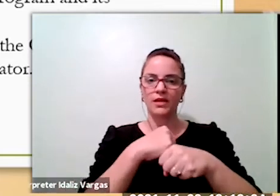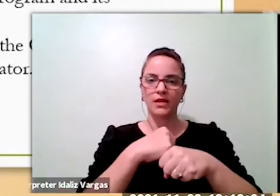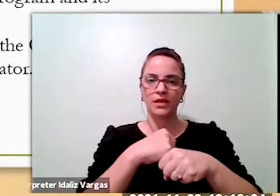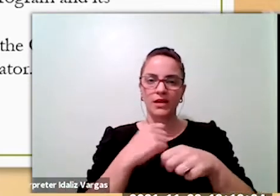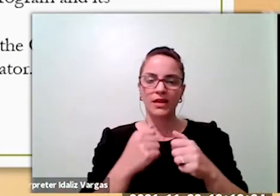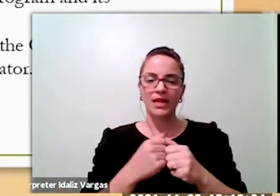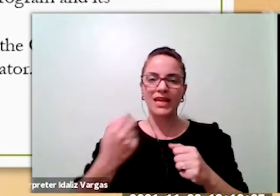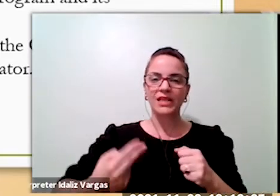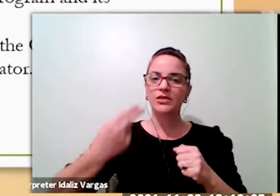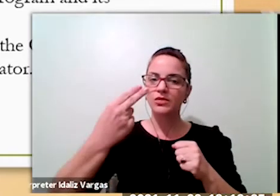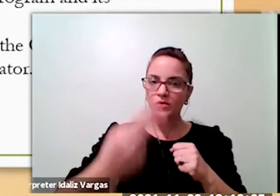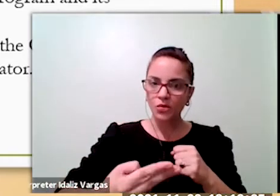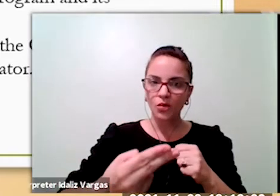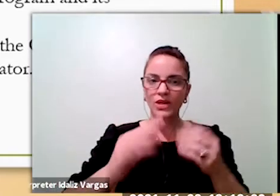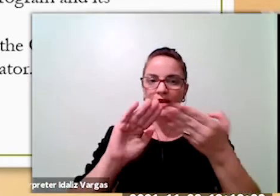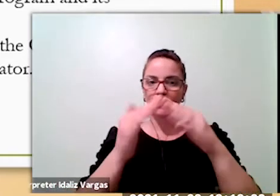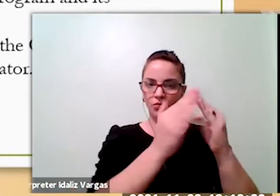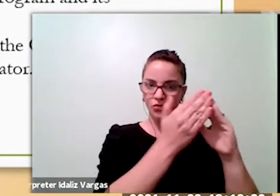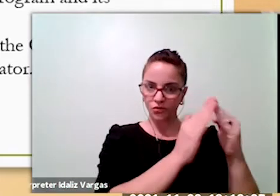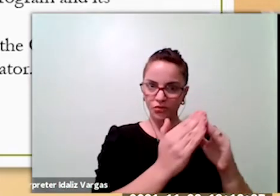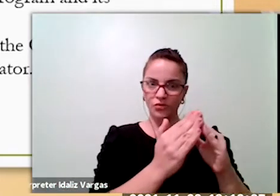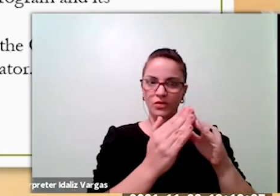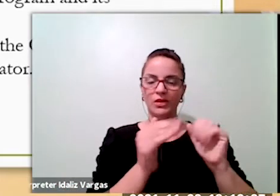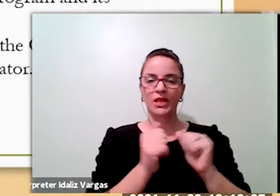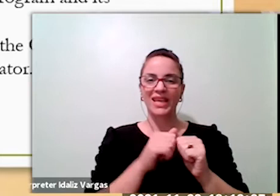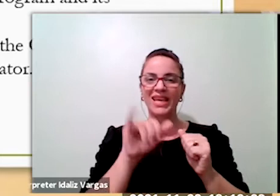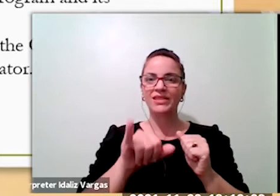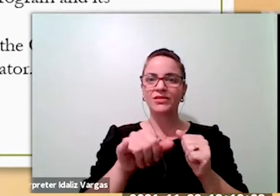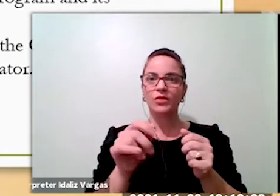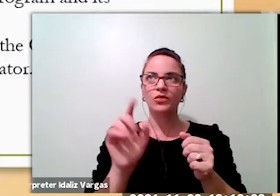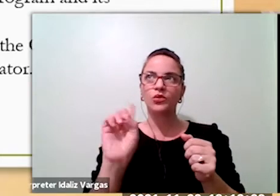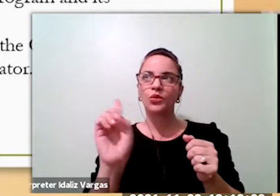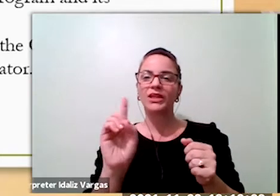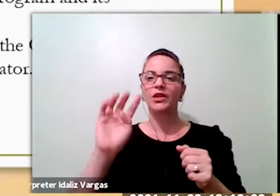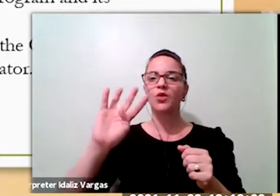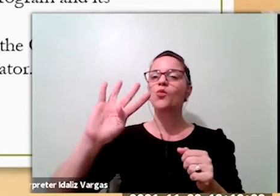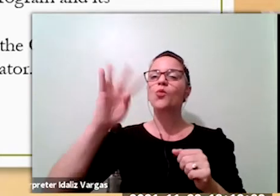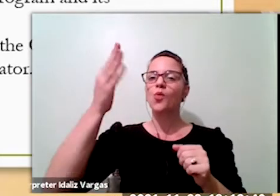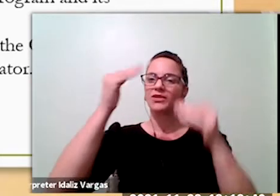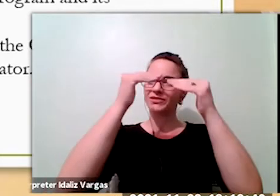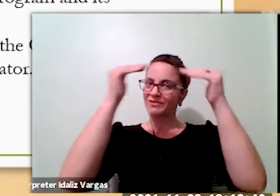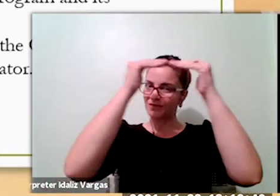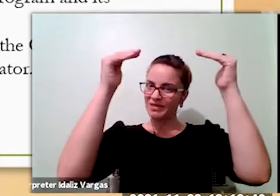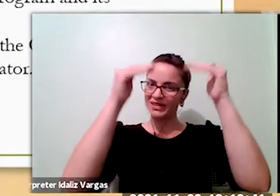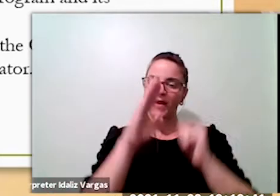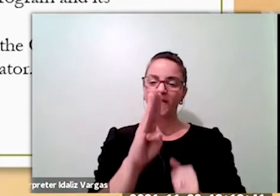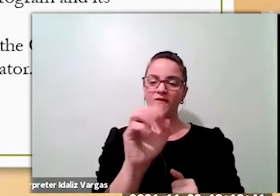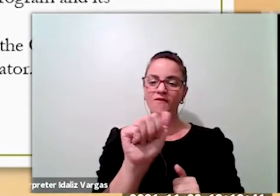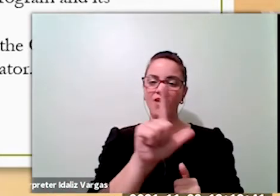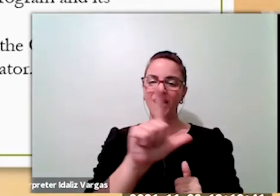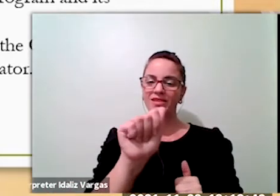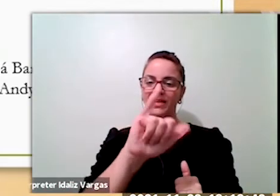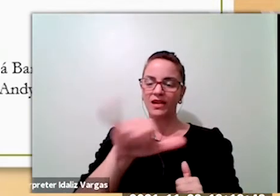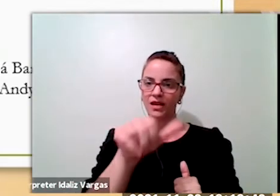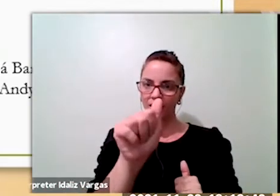floor of the majestic historic Bayaha Infantry Barracks, facing the Motor Castle Esplanade in Old San Juan.